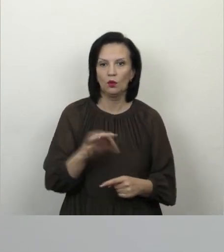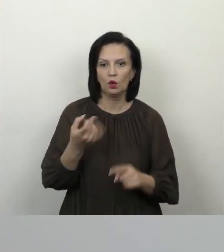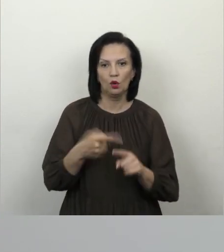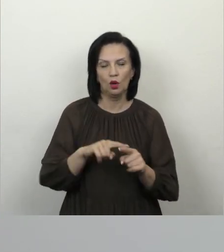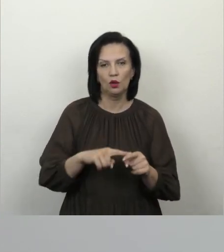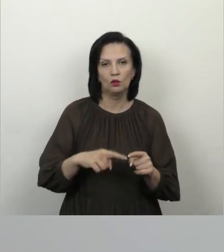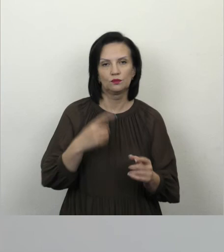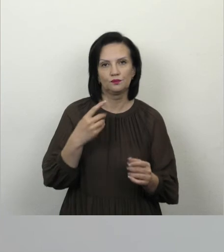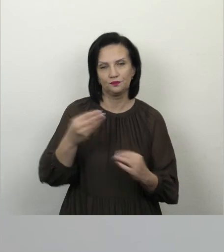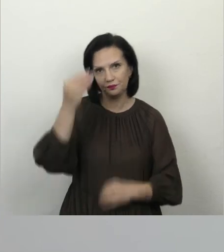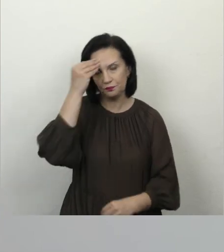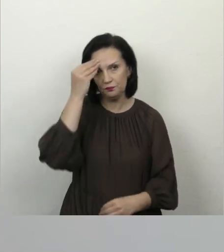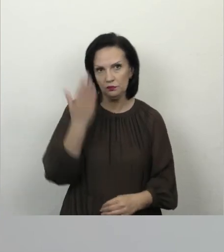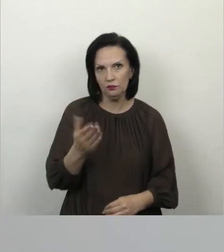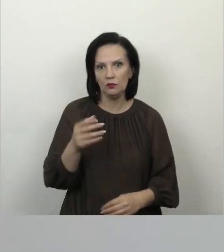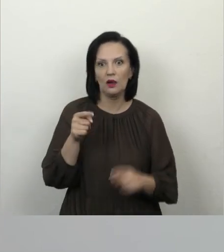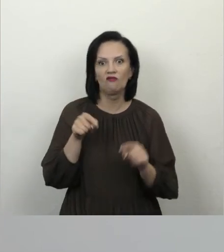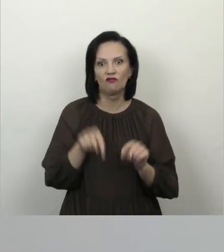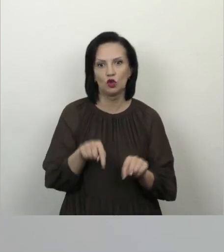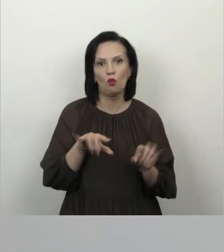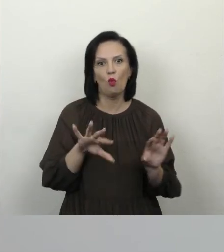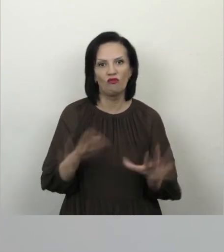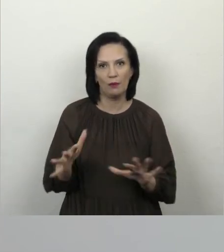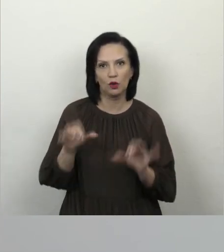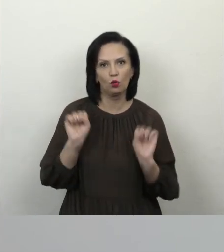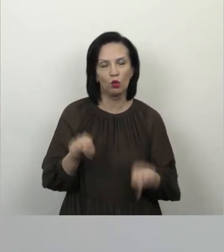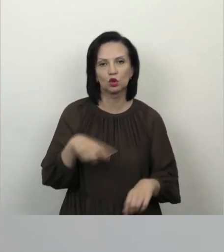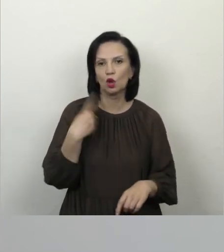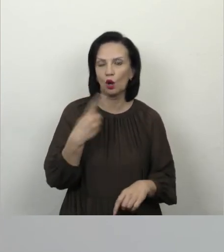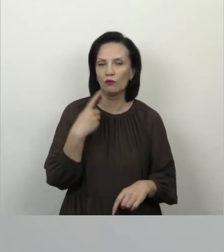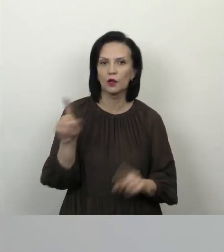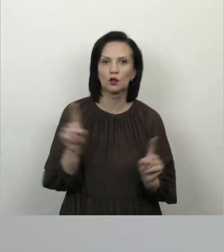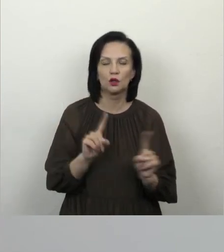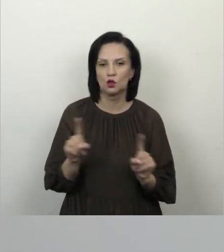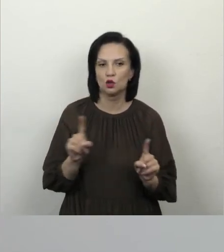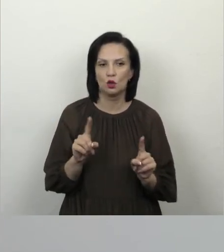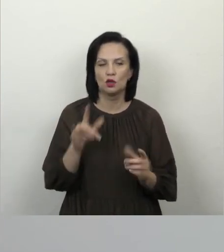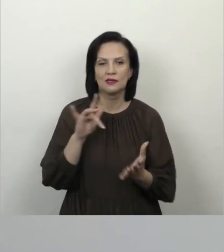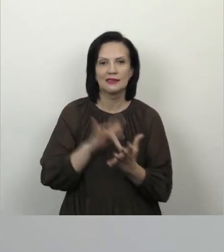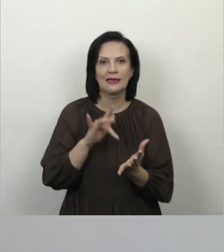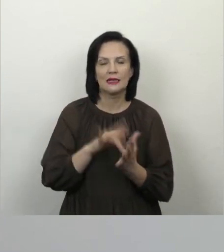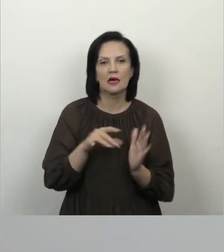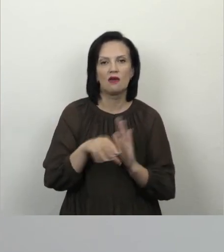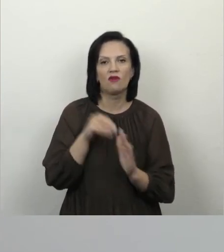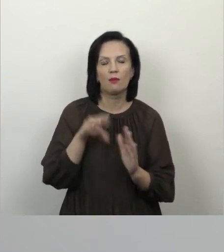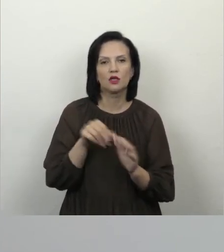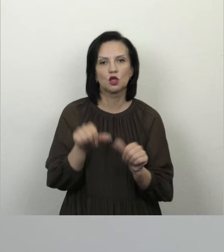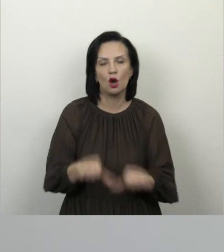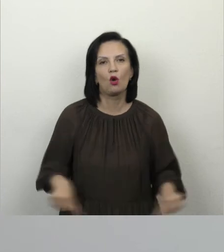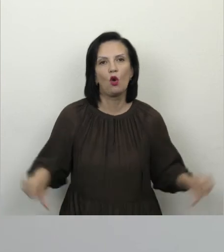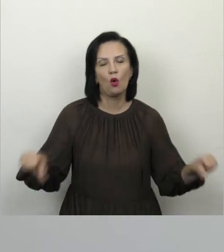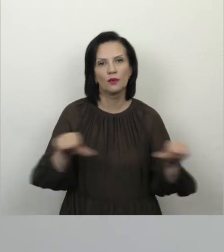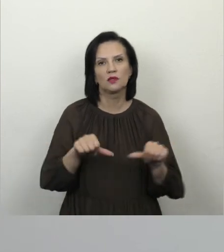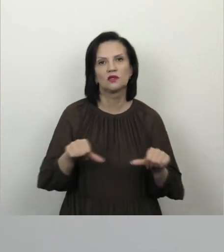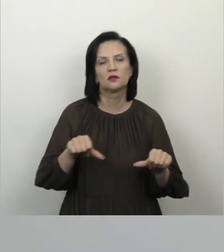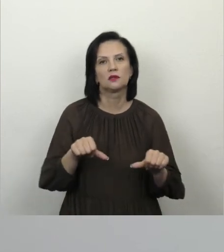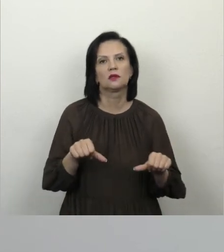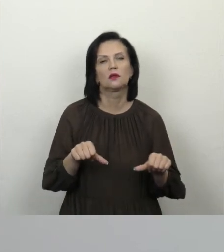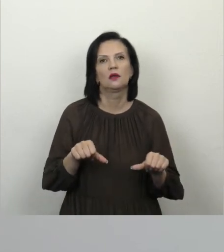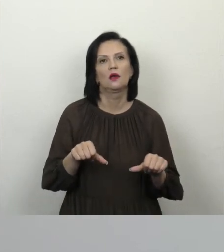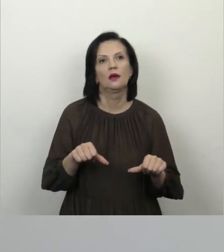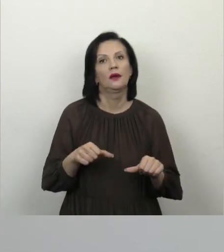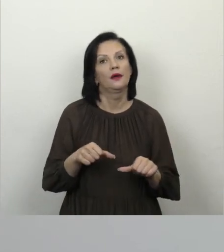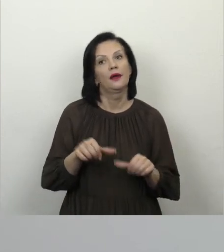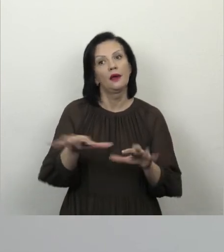Now, talking about that line, that position, in that case, one could say that the CEC